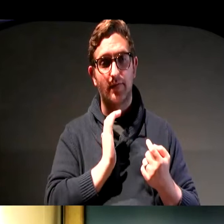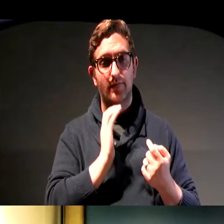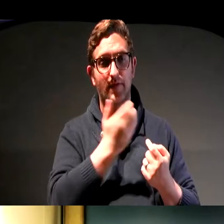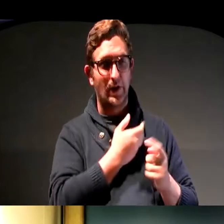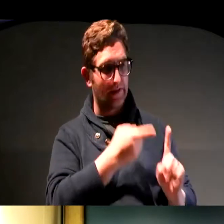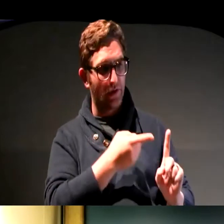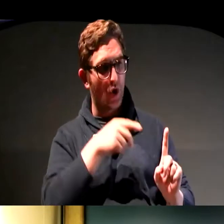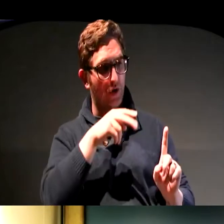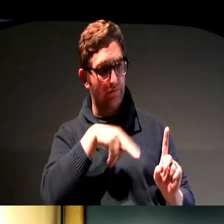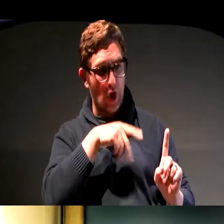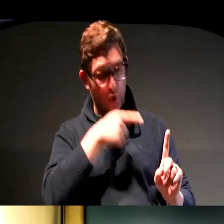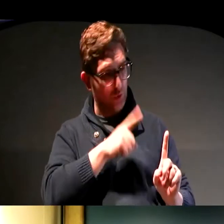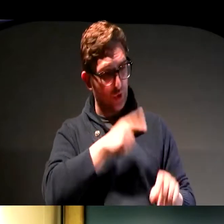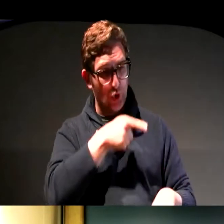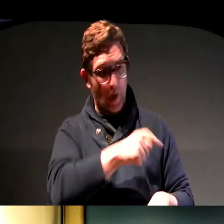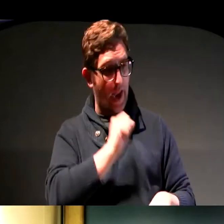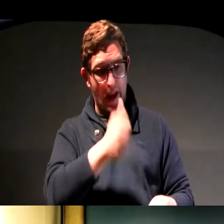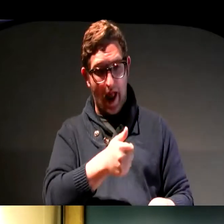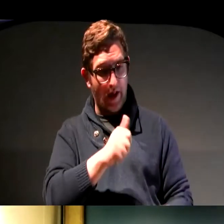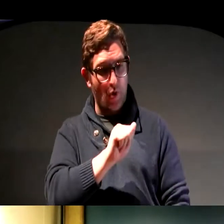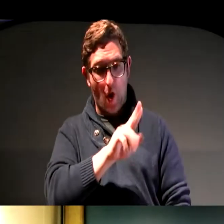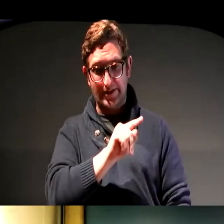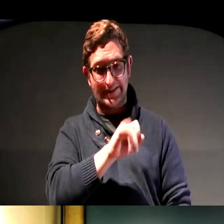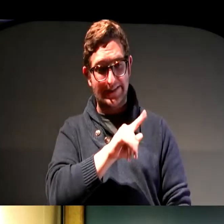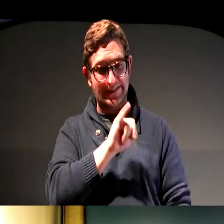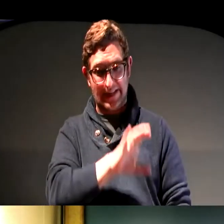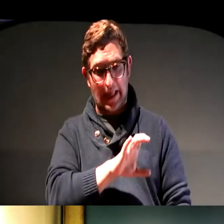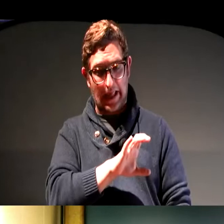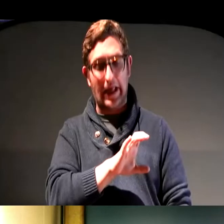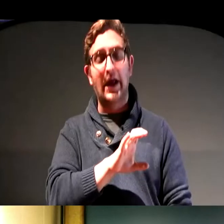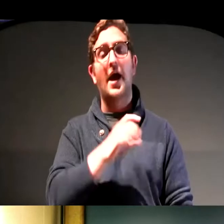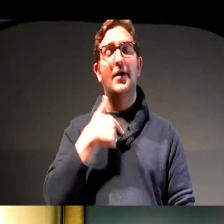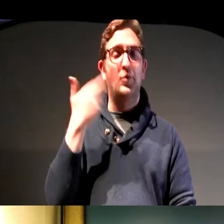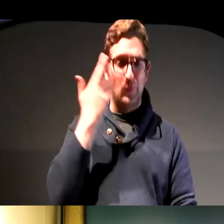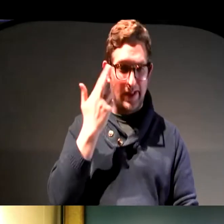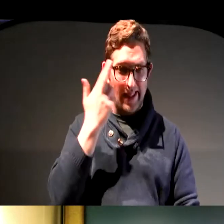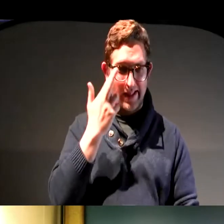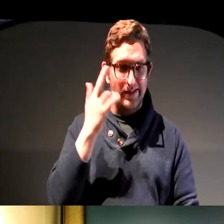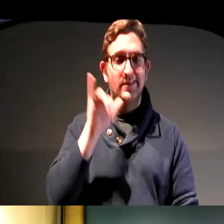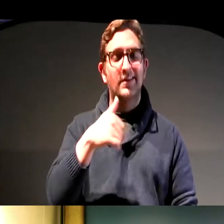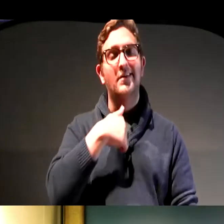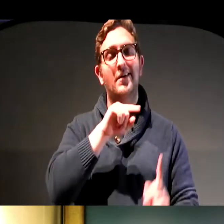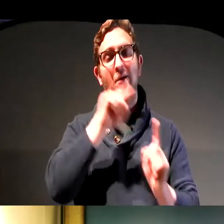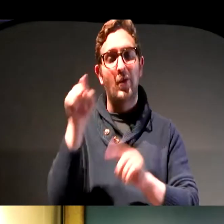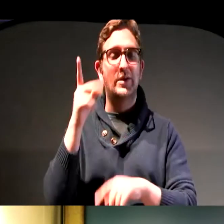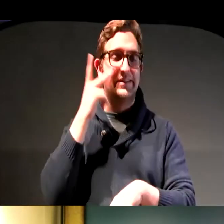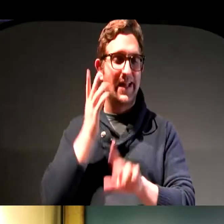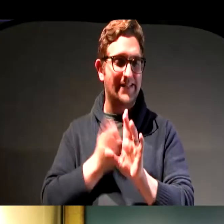not autistic? And I realized and went to see a psychiatrist